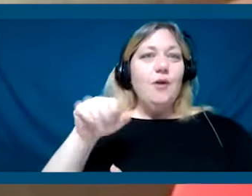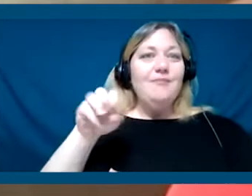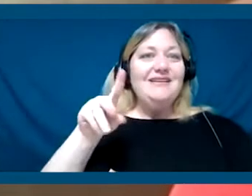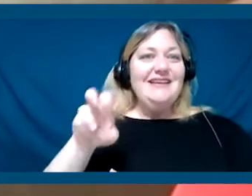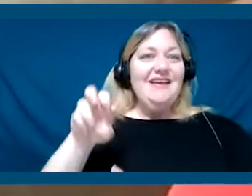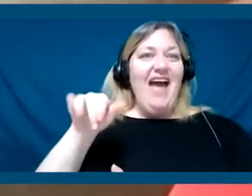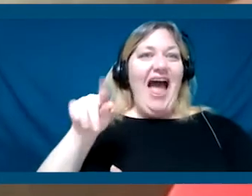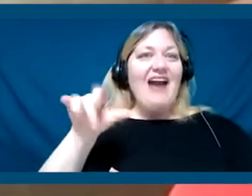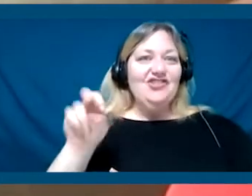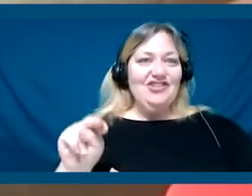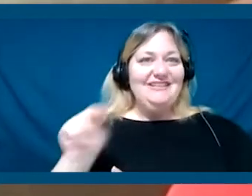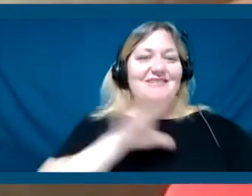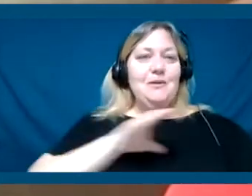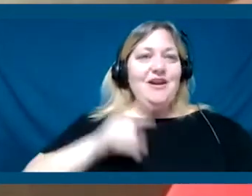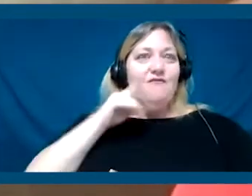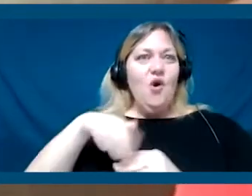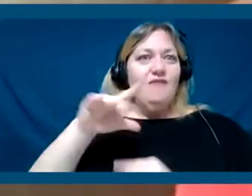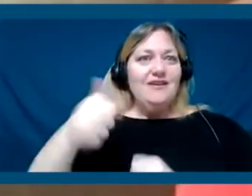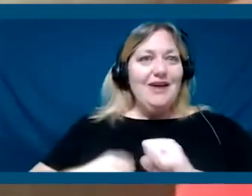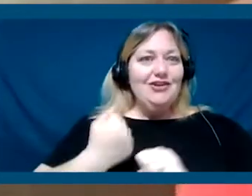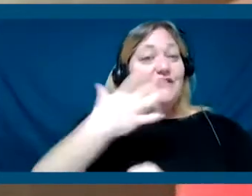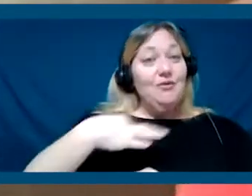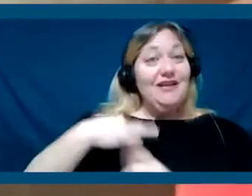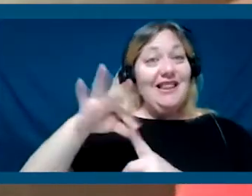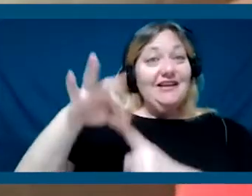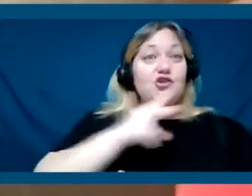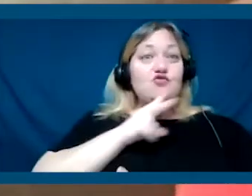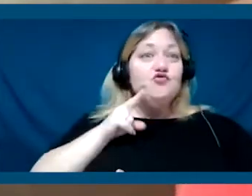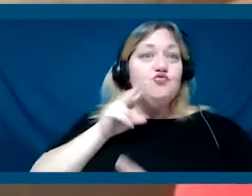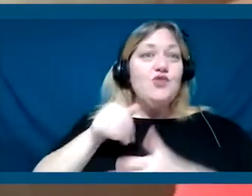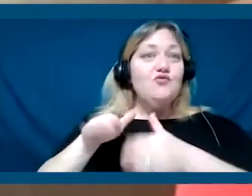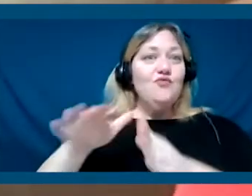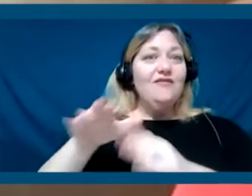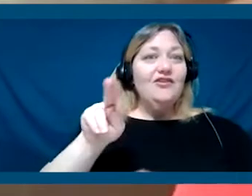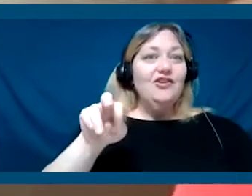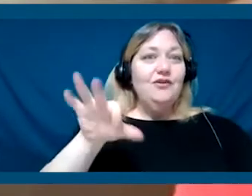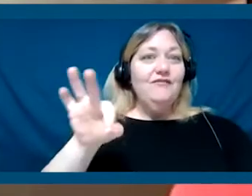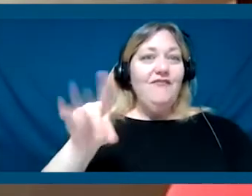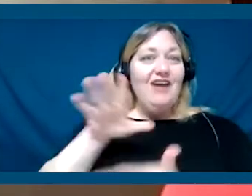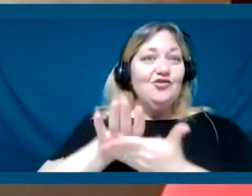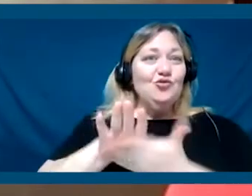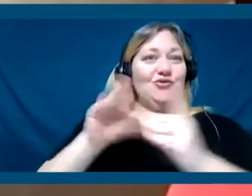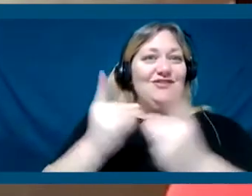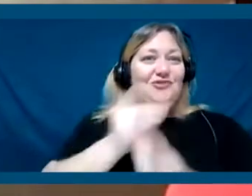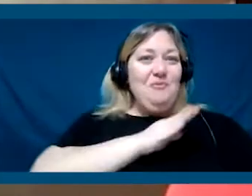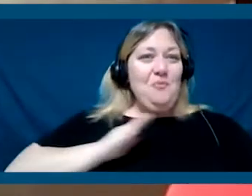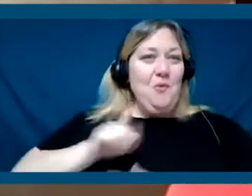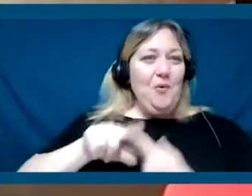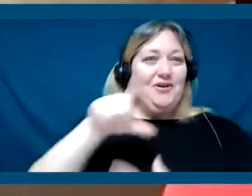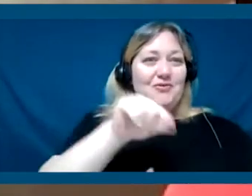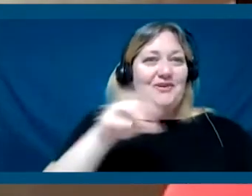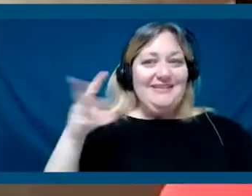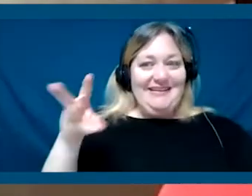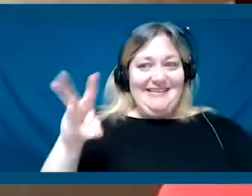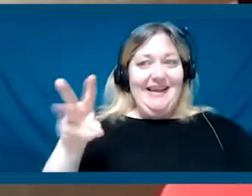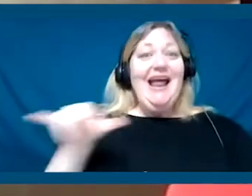Action Committee for also a decade. He was elected to the Twin Rivers Unified School District Board in 2016,